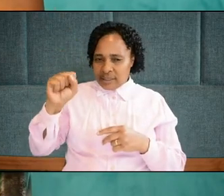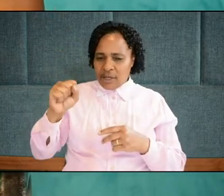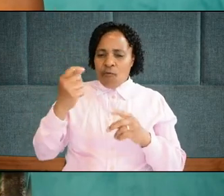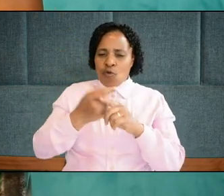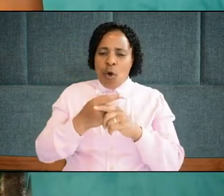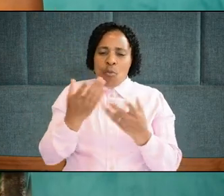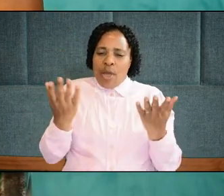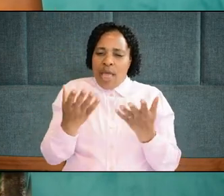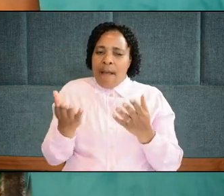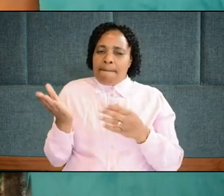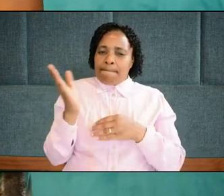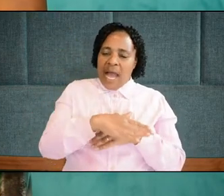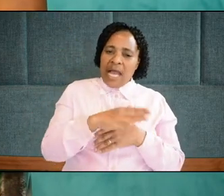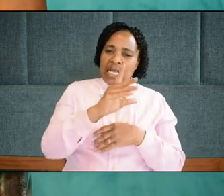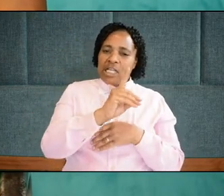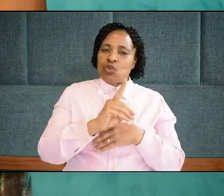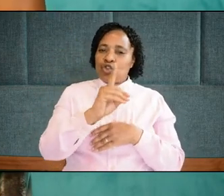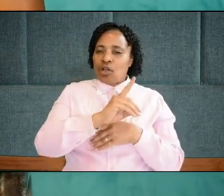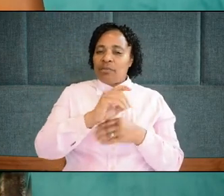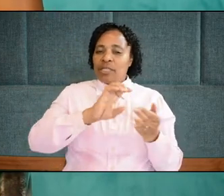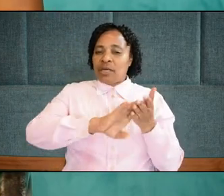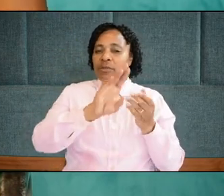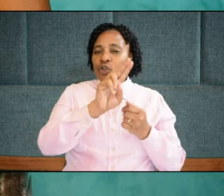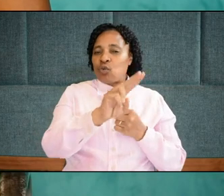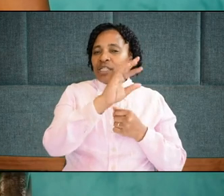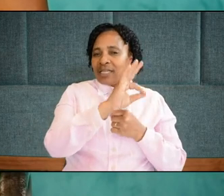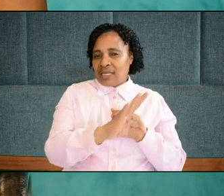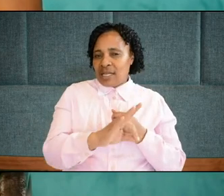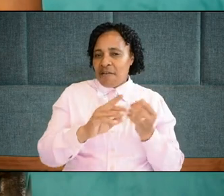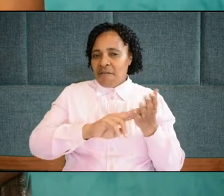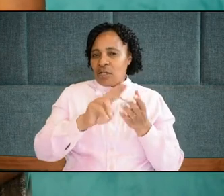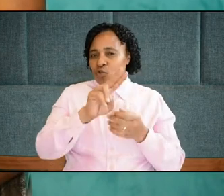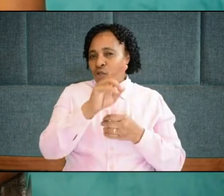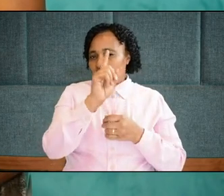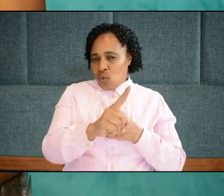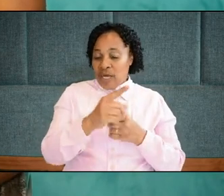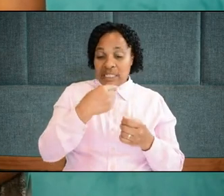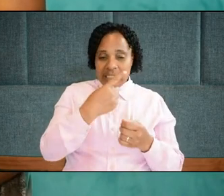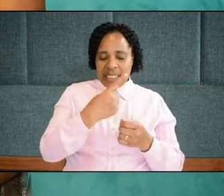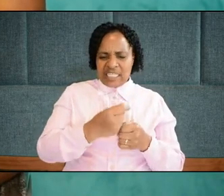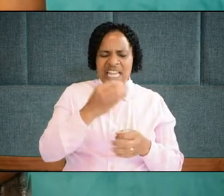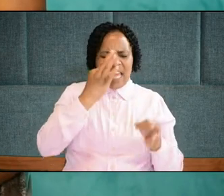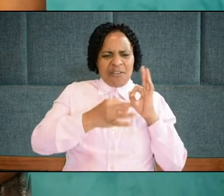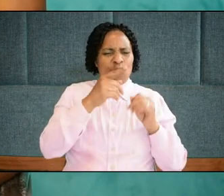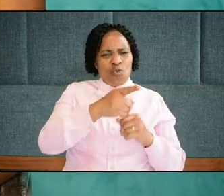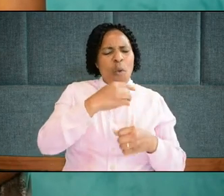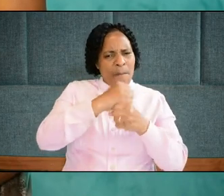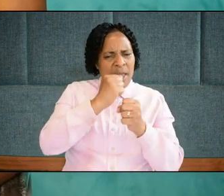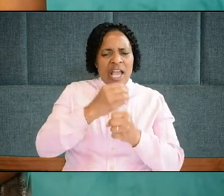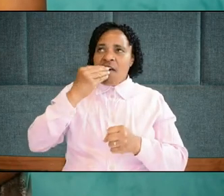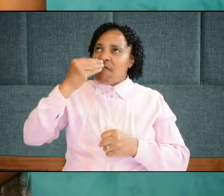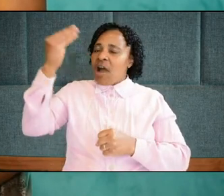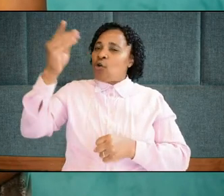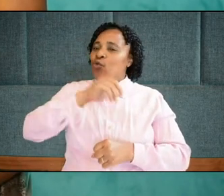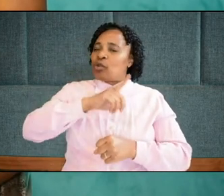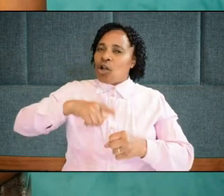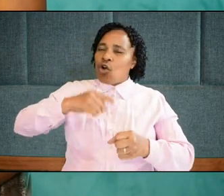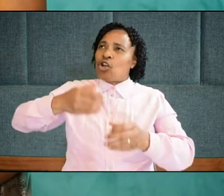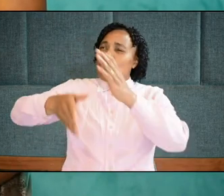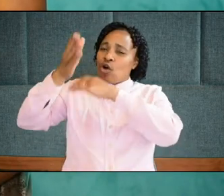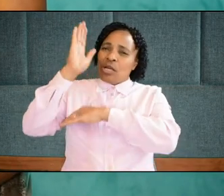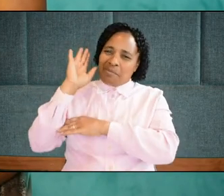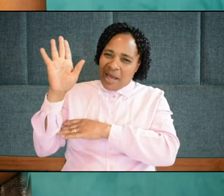Deuteronomy chapter 23, verse 21, and it says, if you make a vow to the Lord your God,